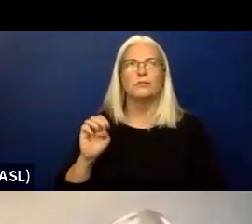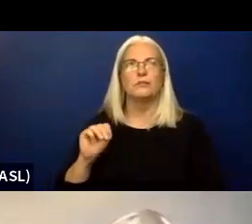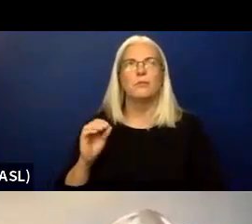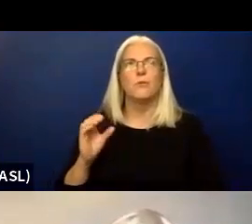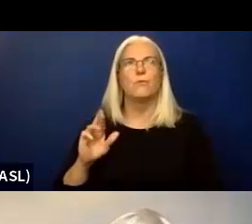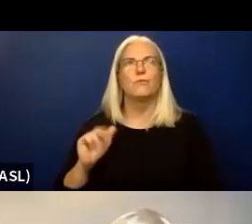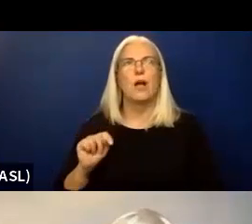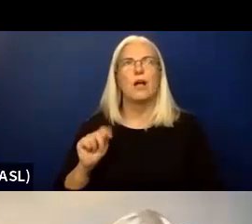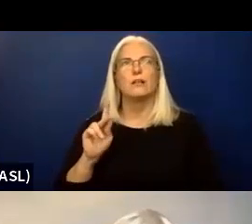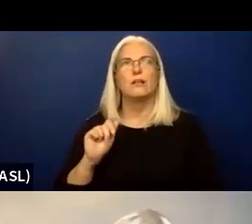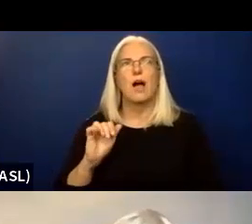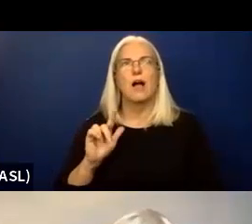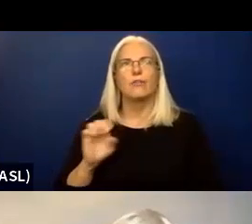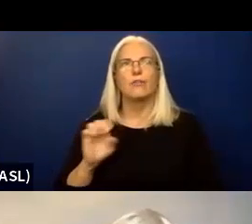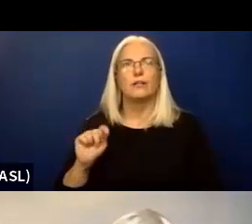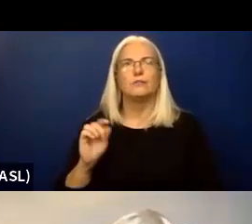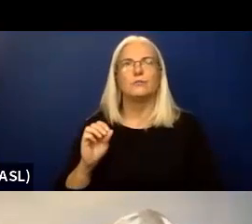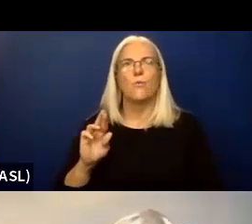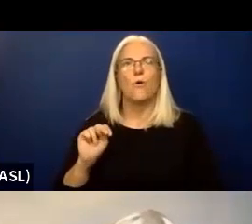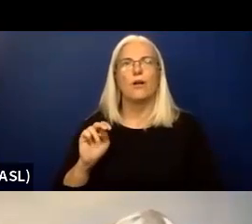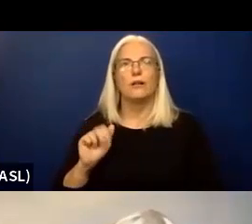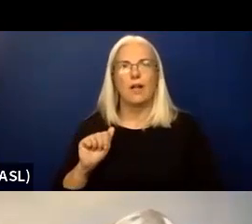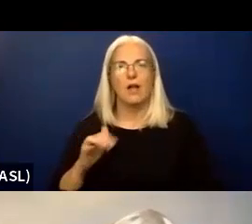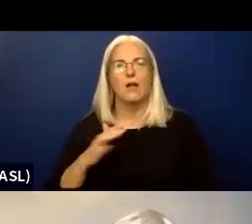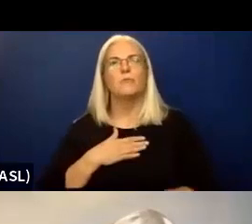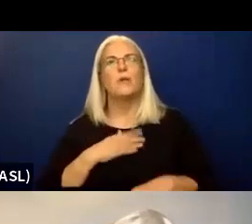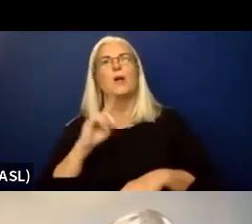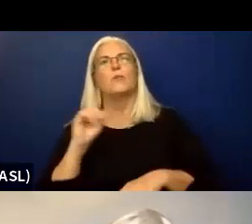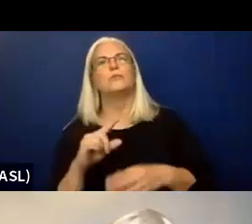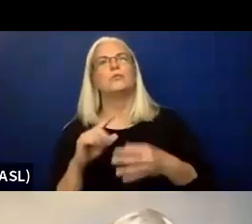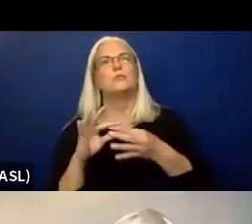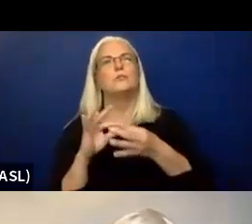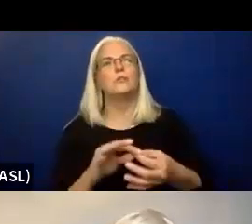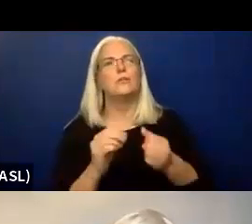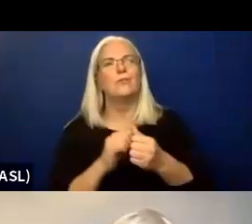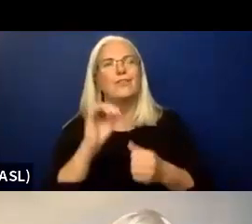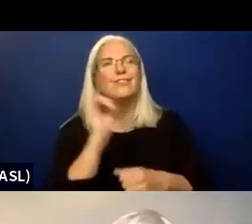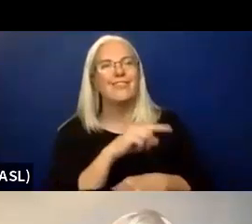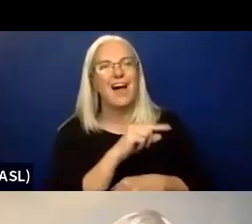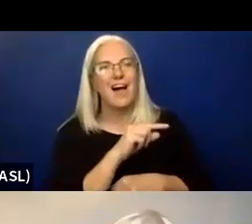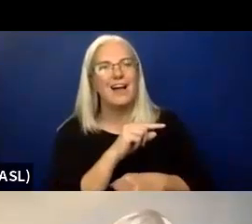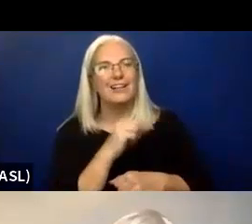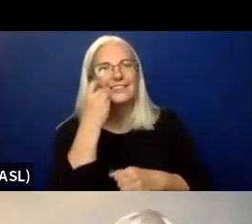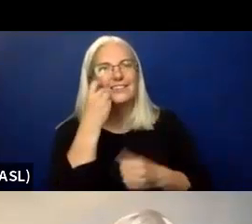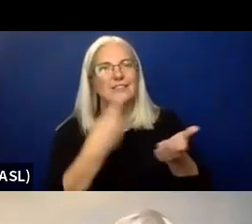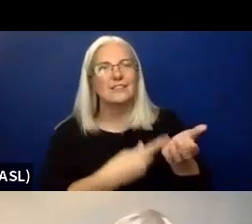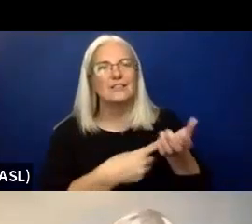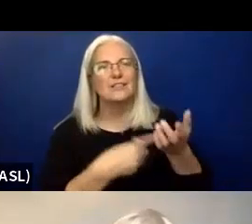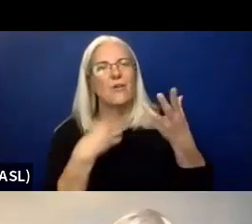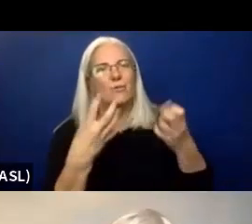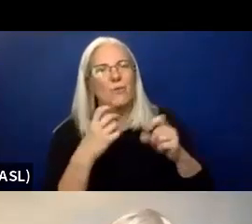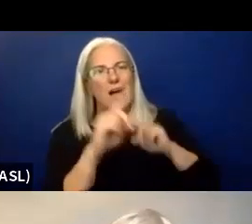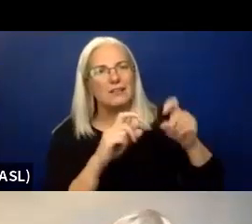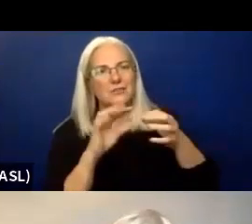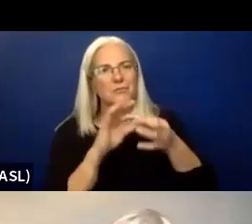Hi. My question is related to that. I was curious, I've been asking a lot about evacuation orders and our future with regard to